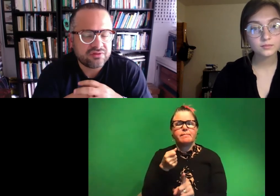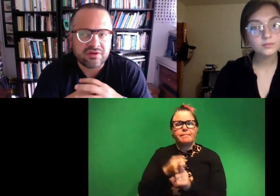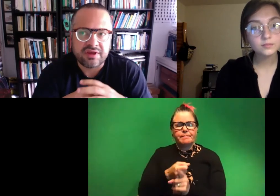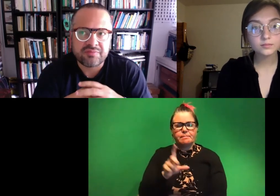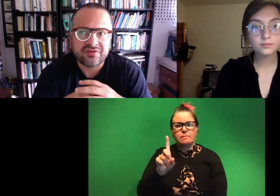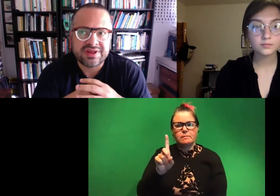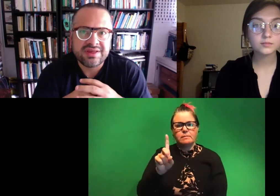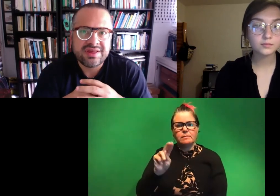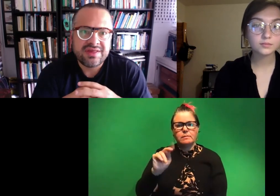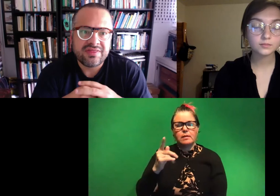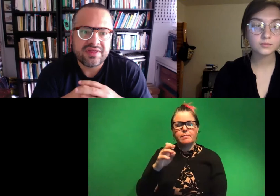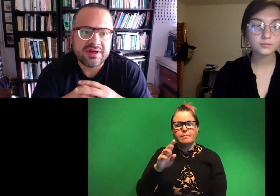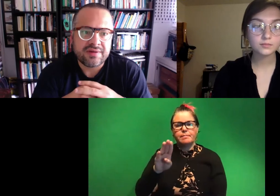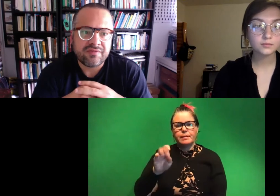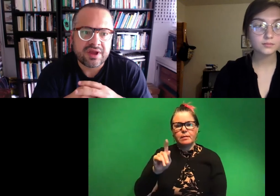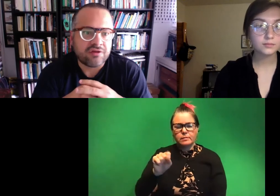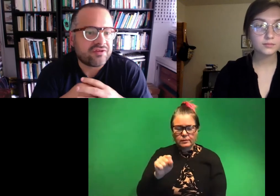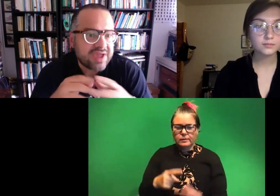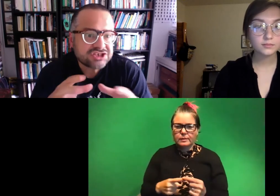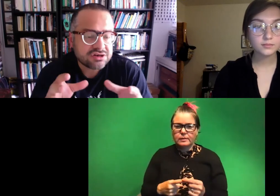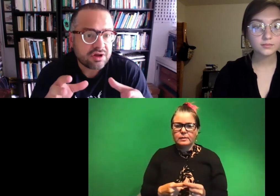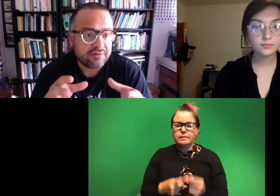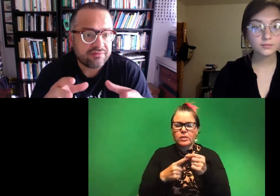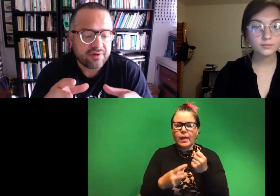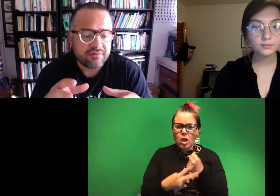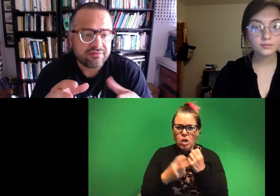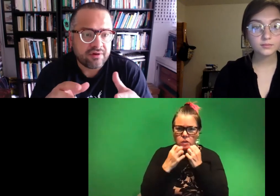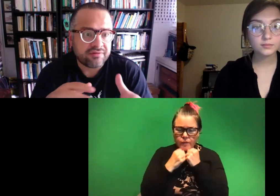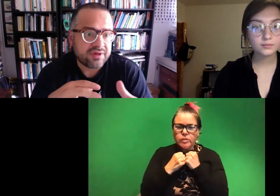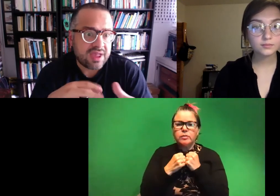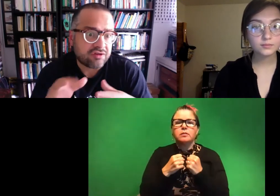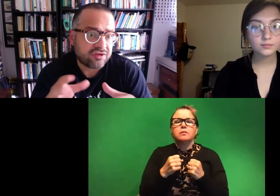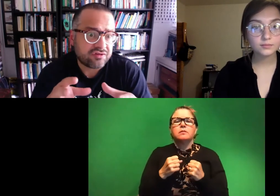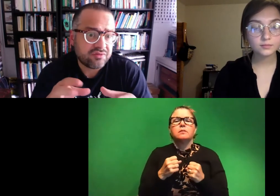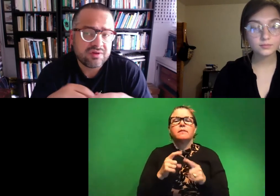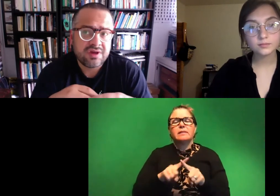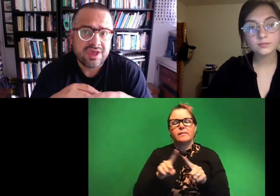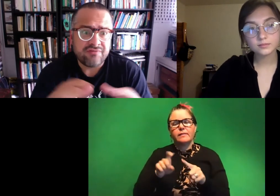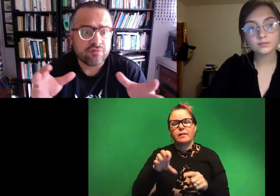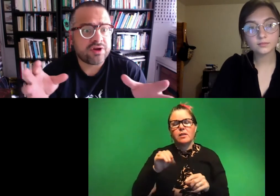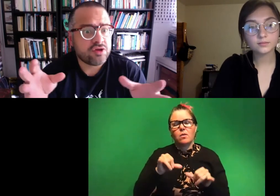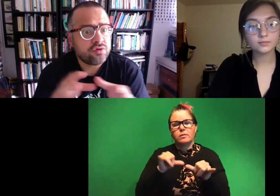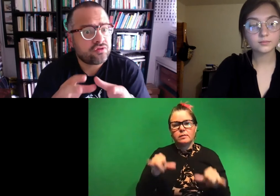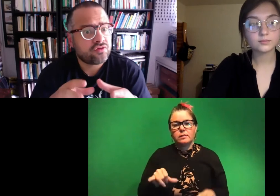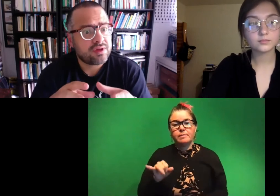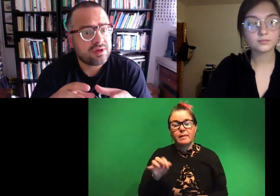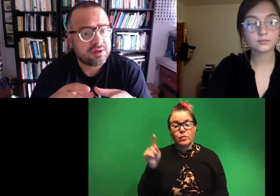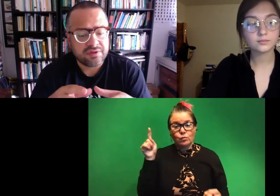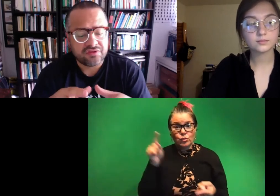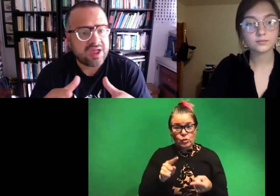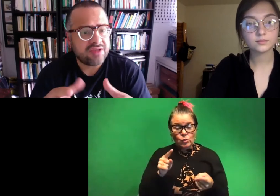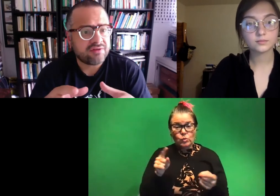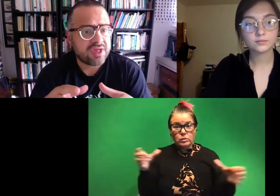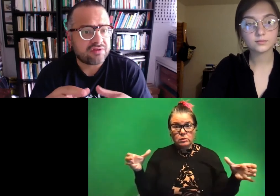beetles, especially the conservation of the ecosystems. If you reduce